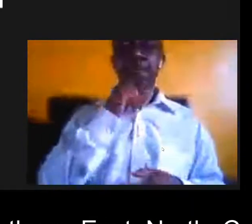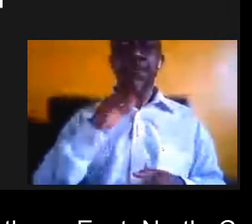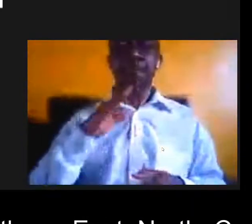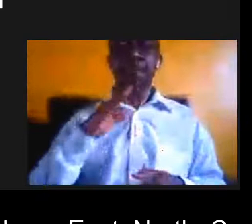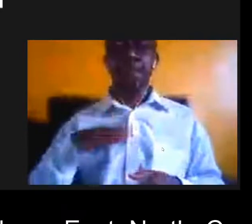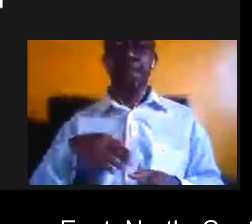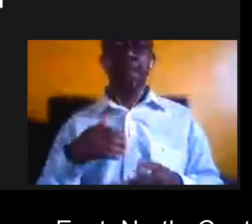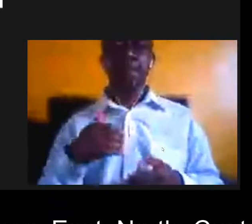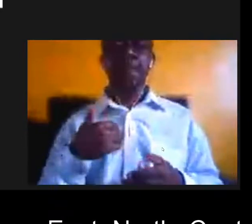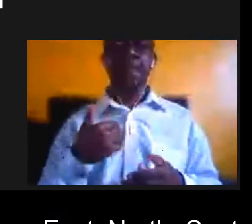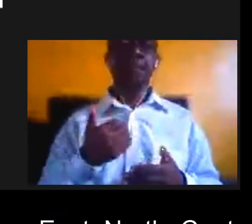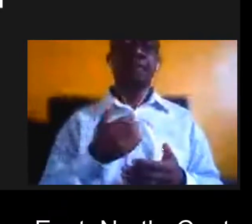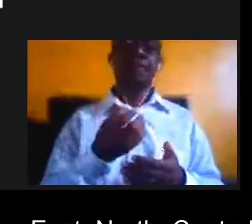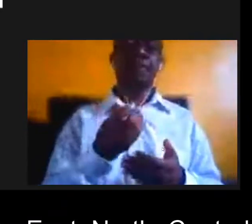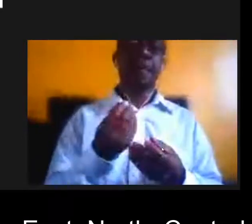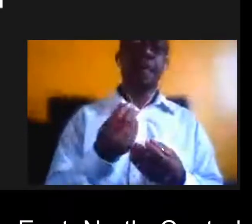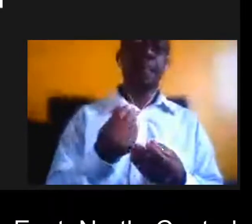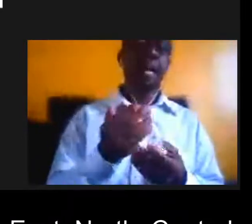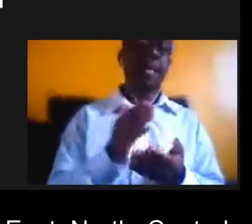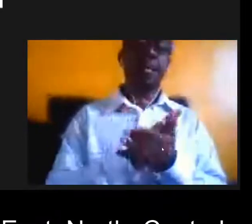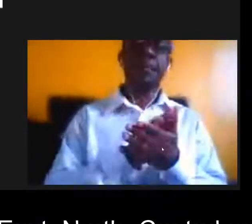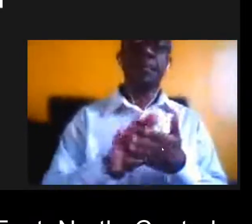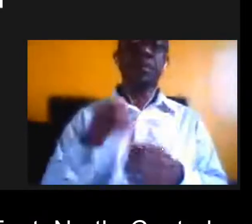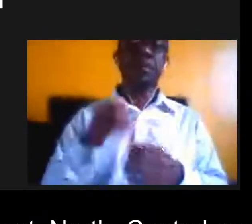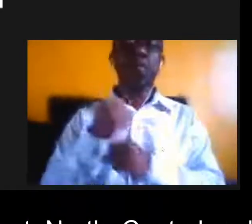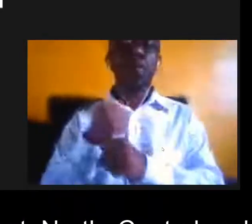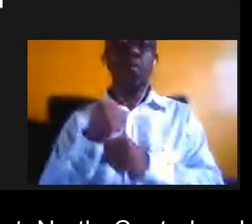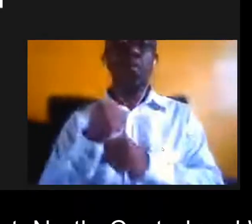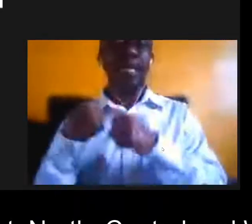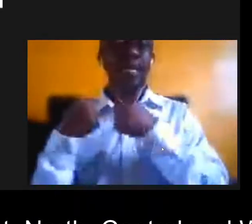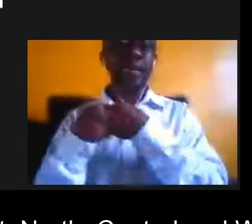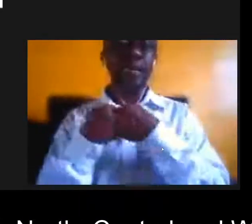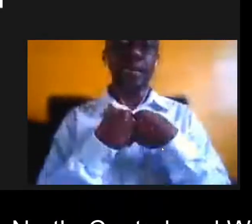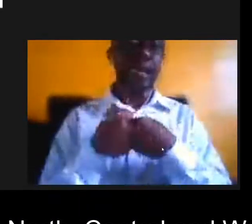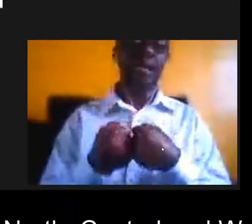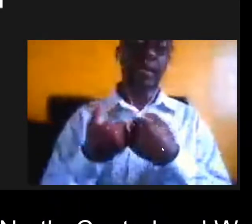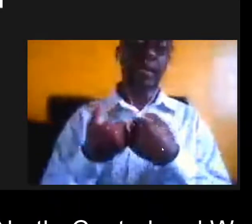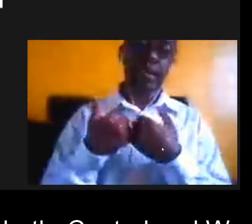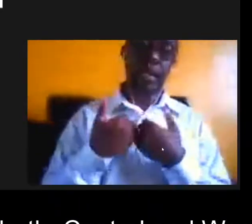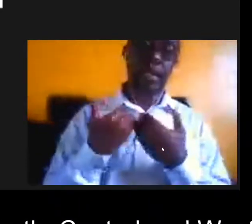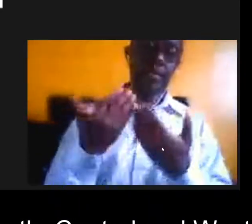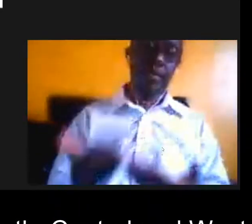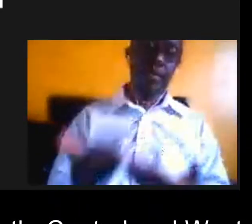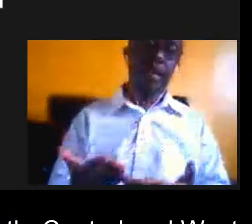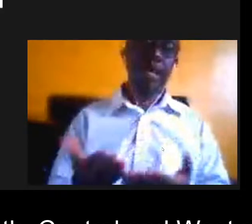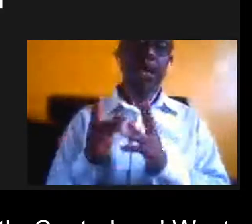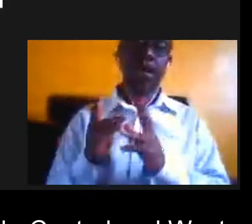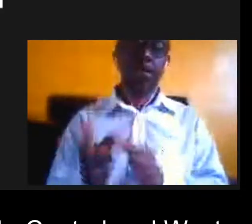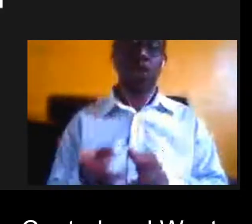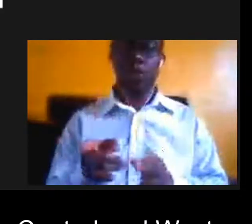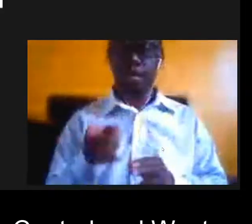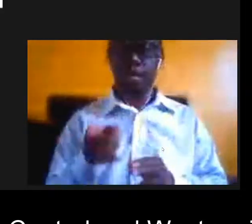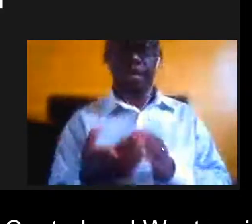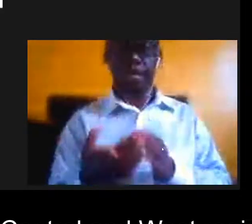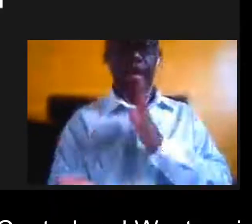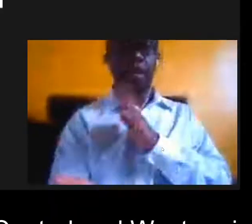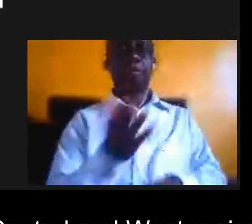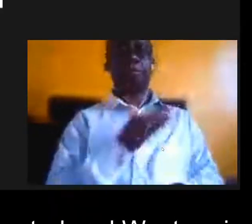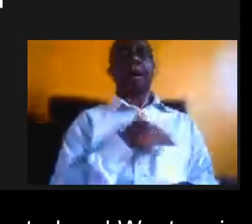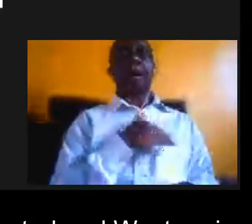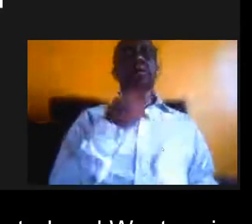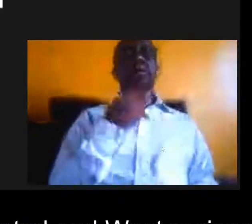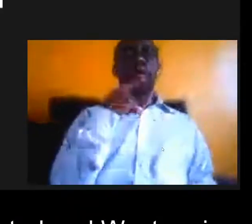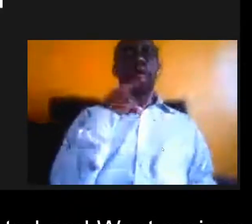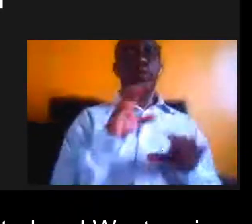getting difficulties, the consequences also are repercuted to the children. This is what you have to